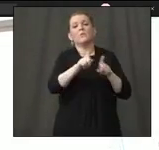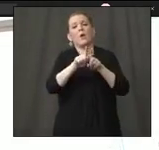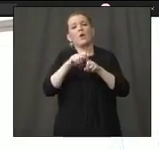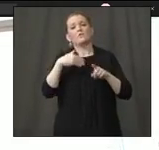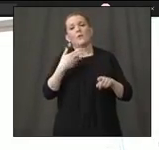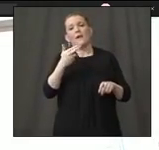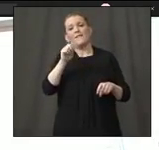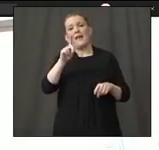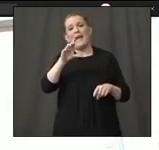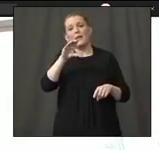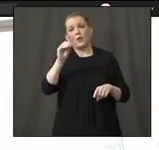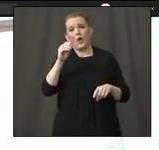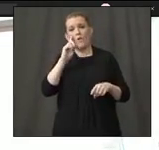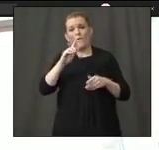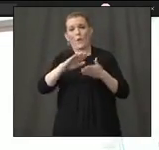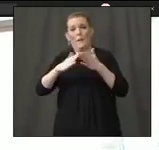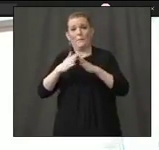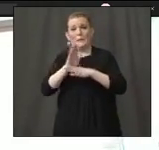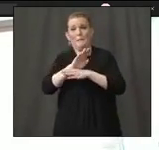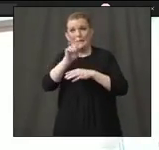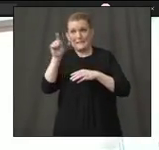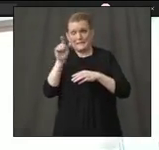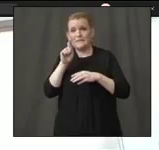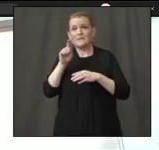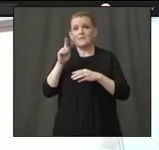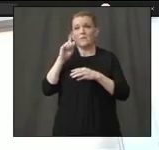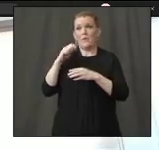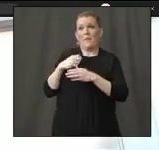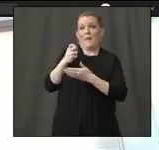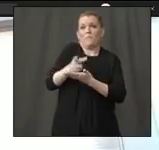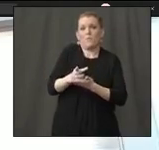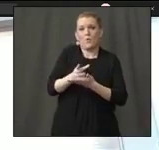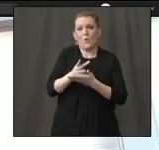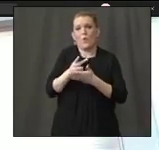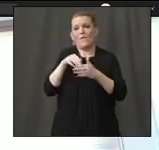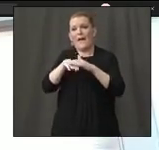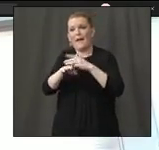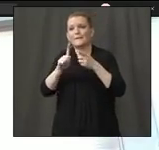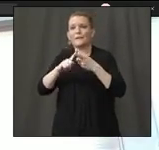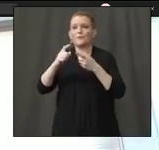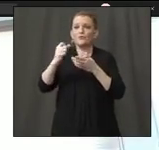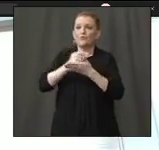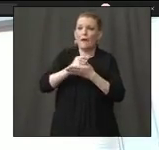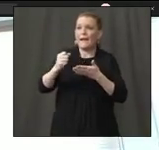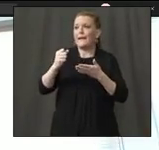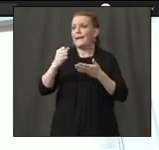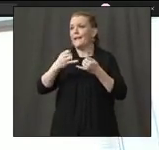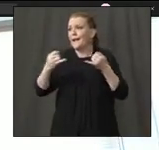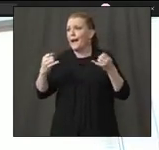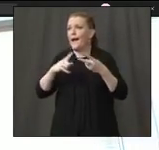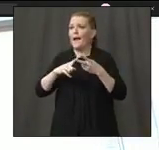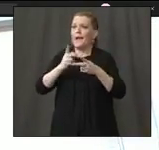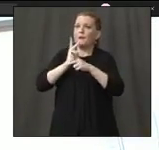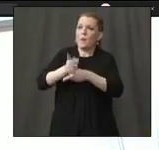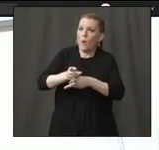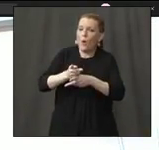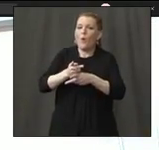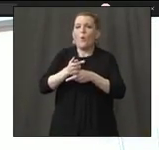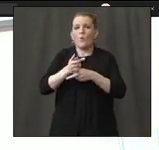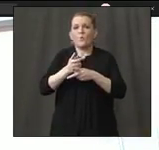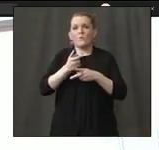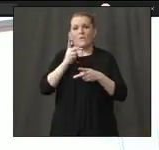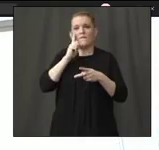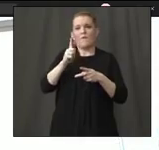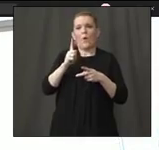of credit up to $20,000 for woman-owned and minority-owned with a forgivable loan forgiveness